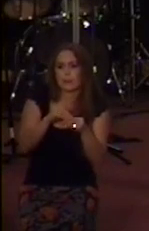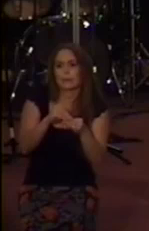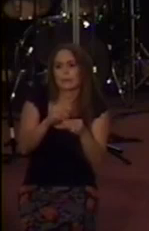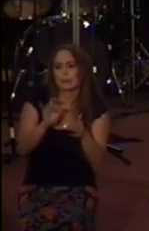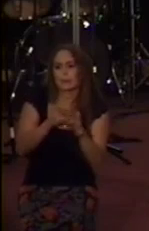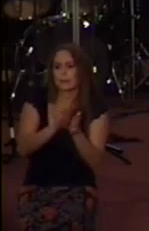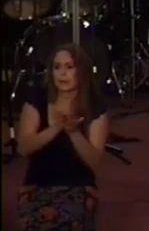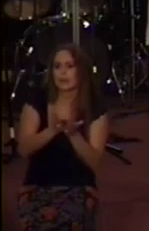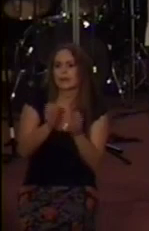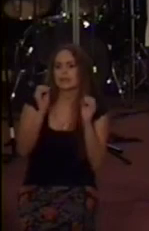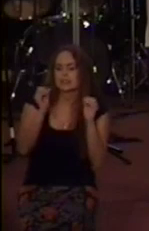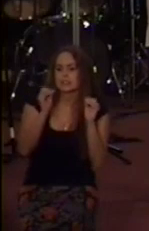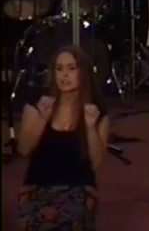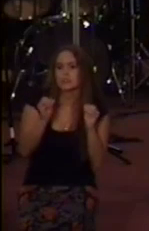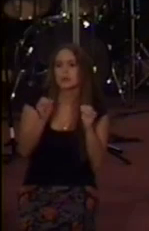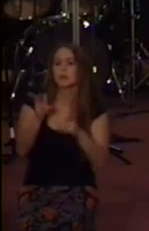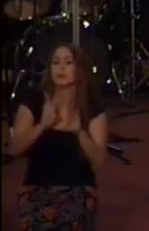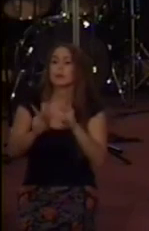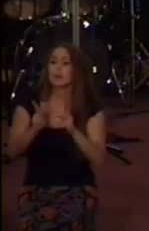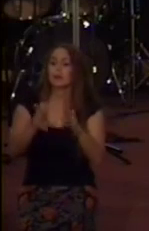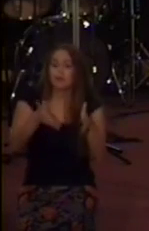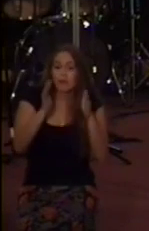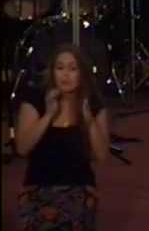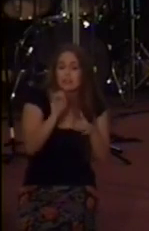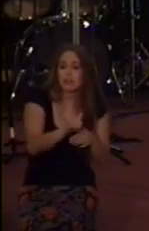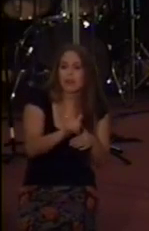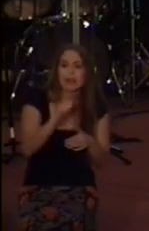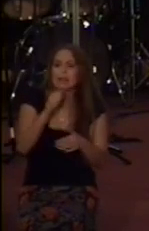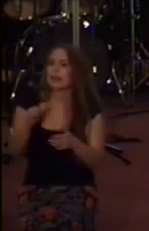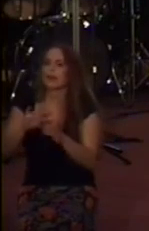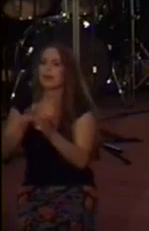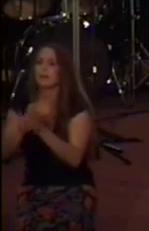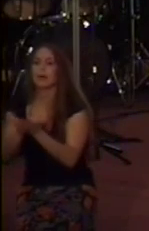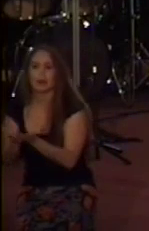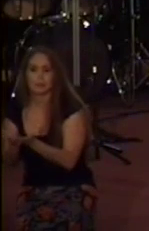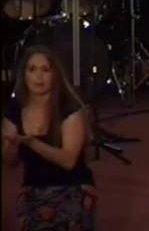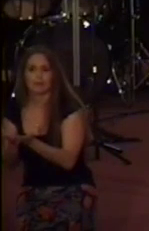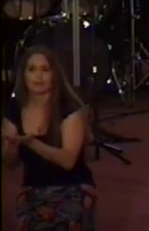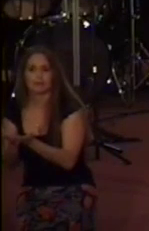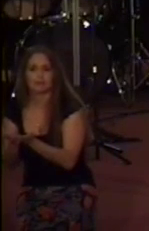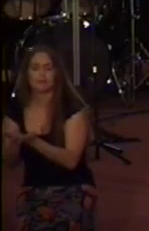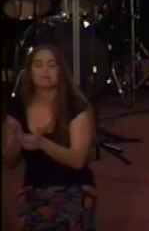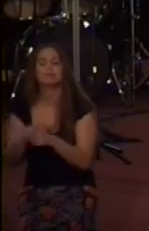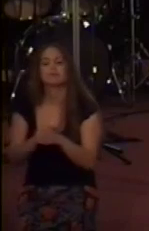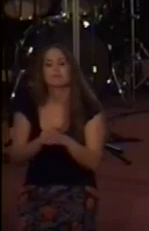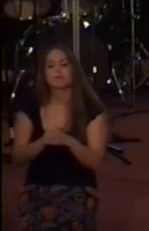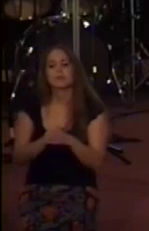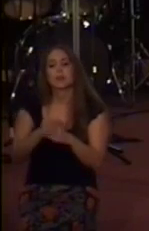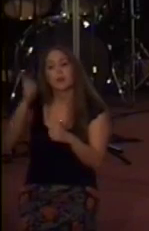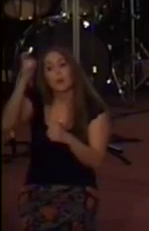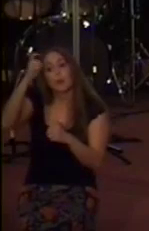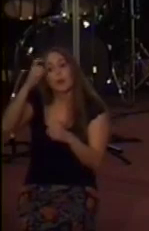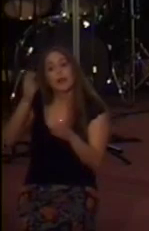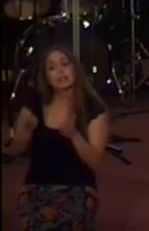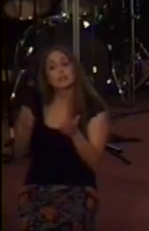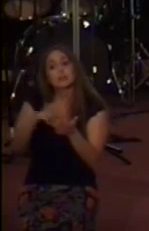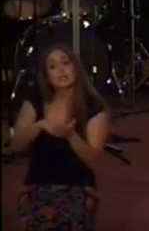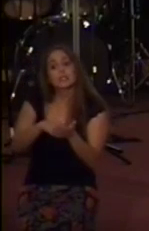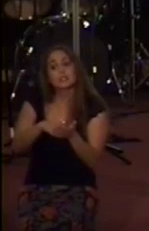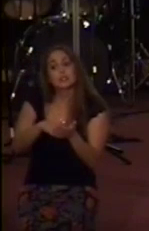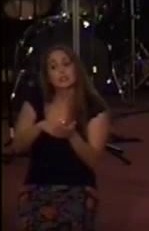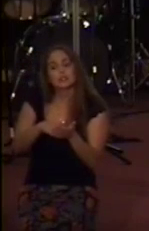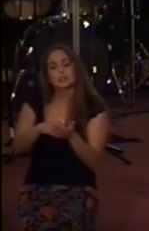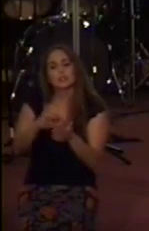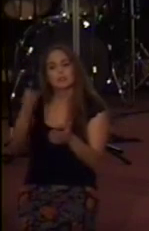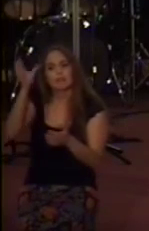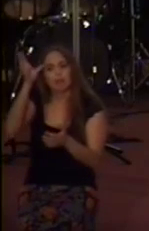people were paying more attention to the creeds than they were the Bible. And so these wise Restoration fathers said, "Let's get rid of these